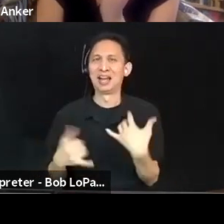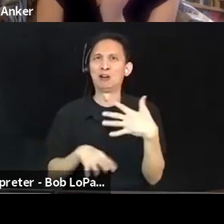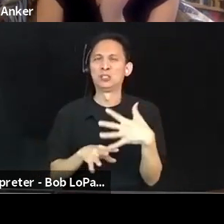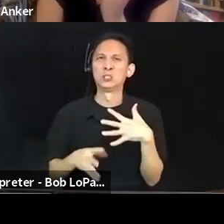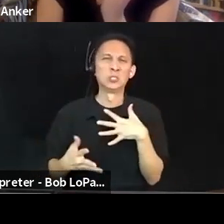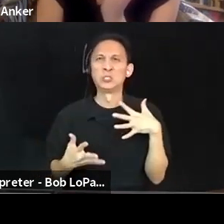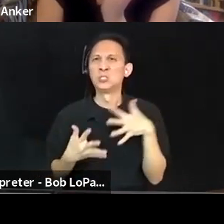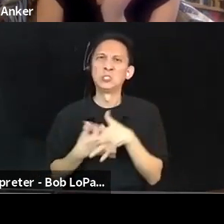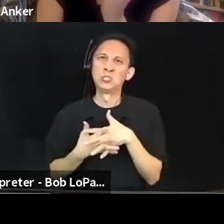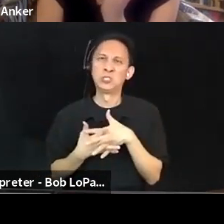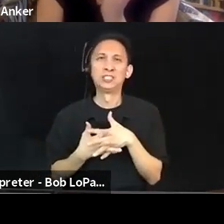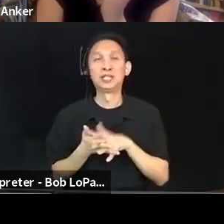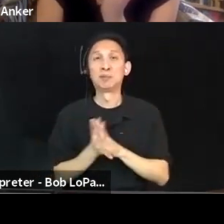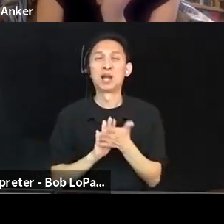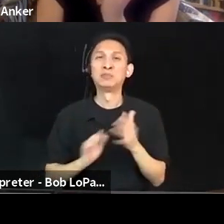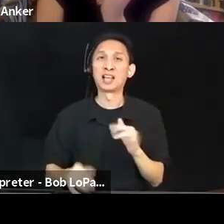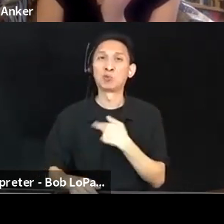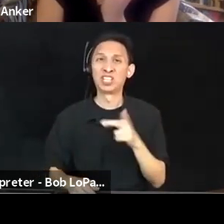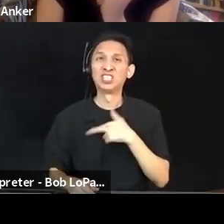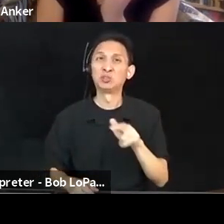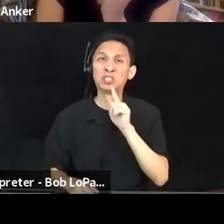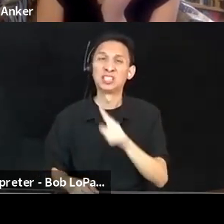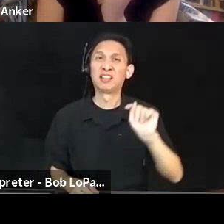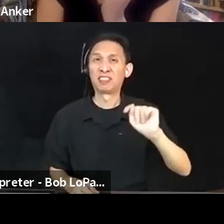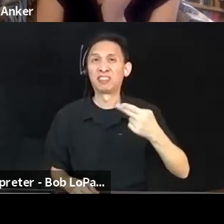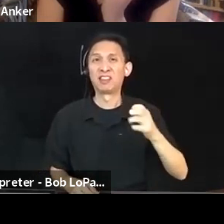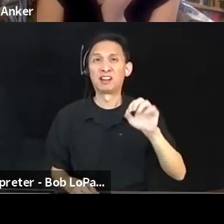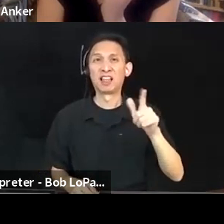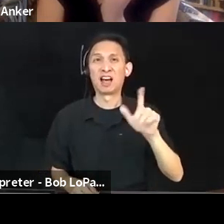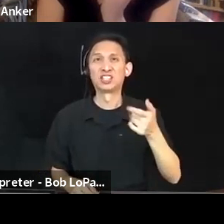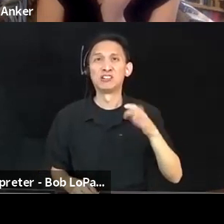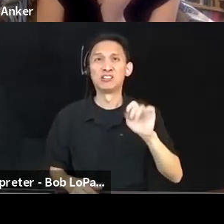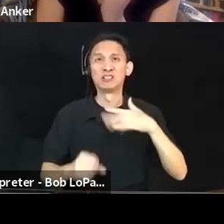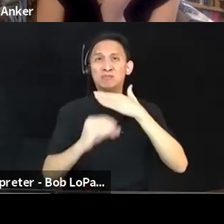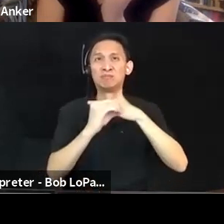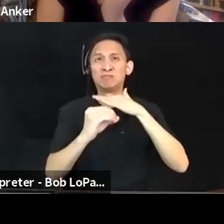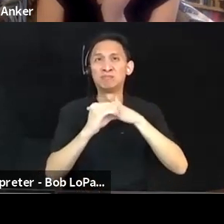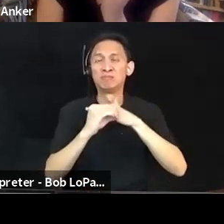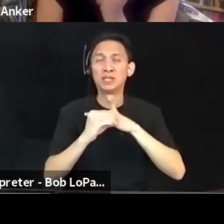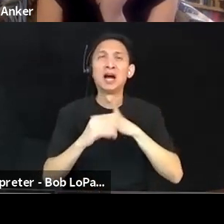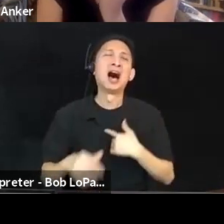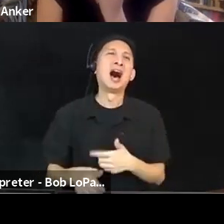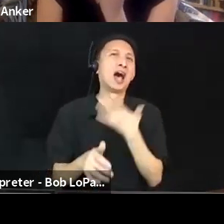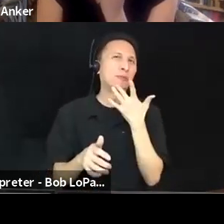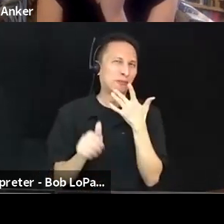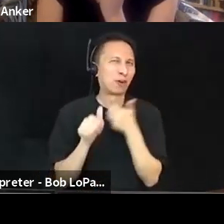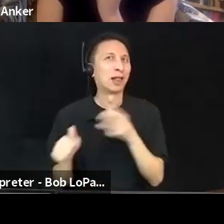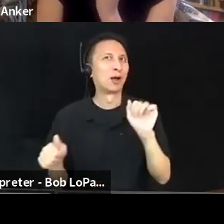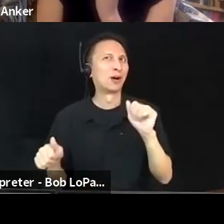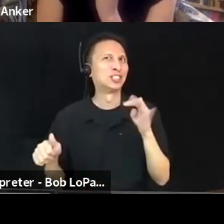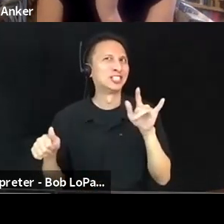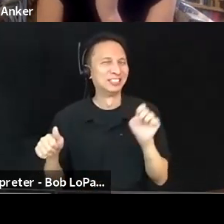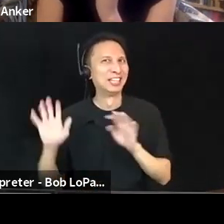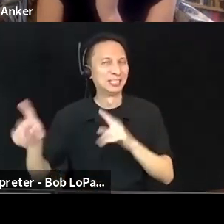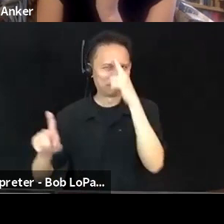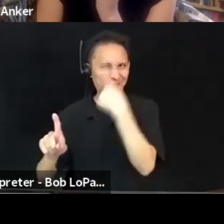looks more theological than anything else. And I think that's, but I would rather, stick with Achille's optimism on this and